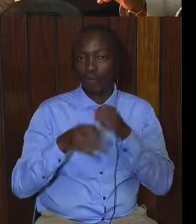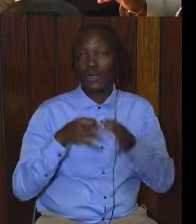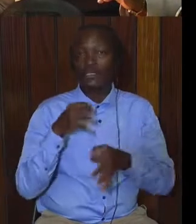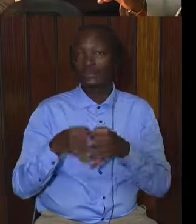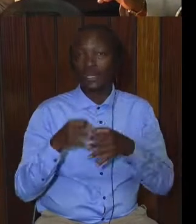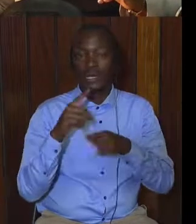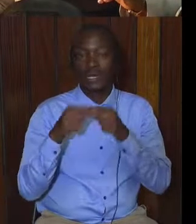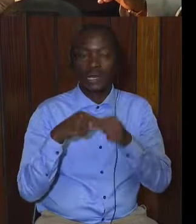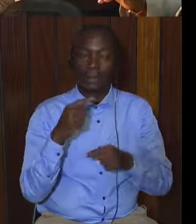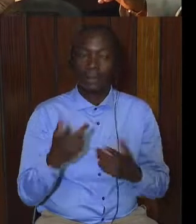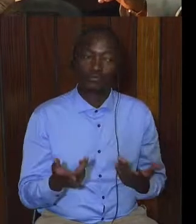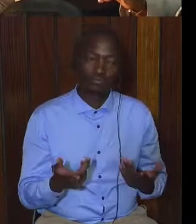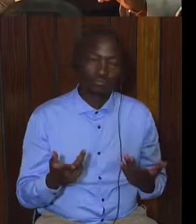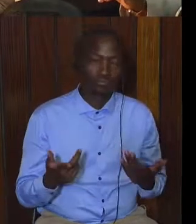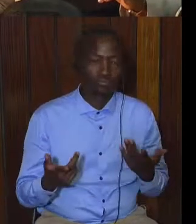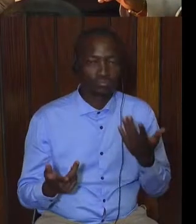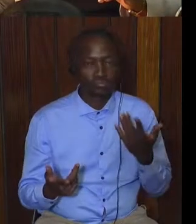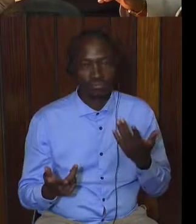explanation regarding